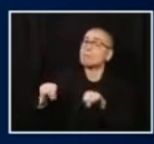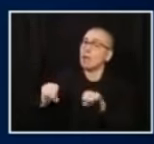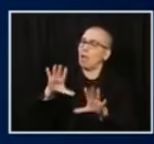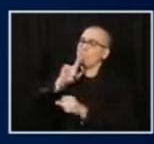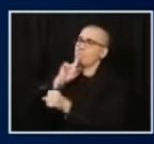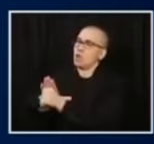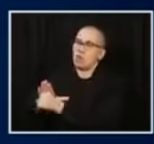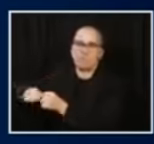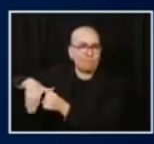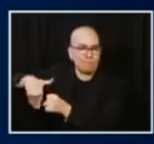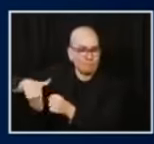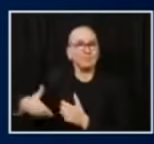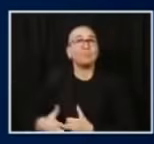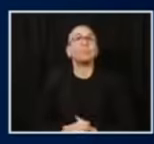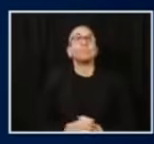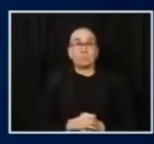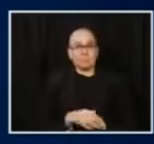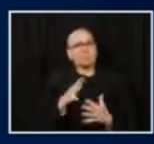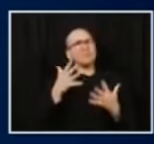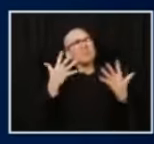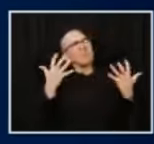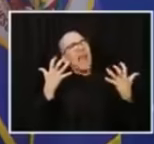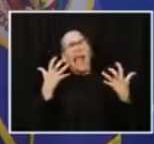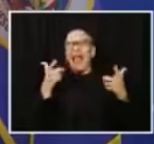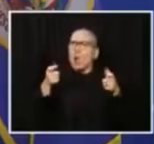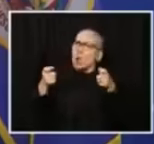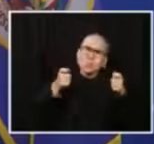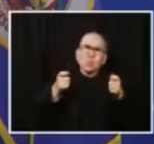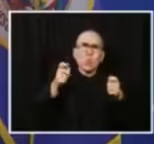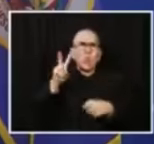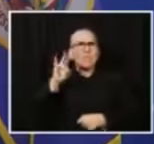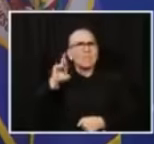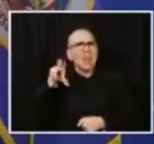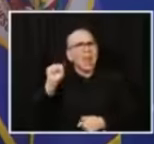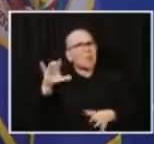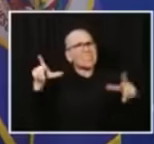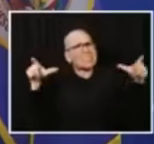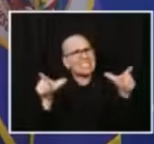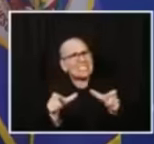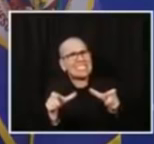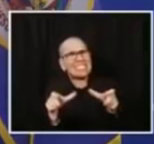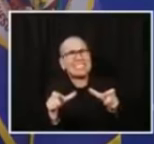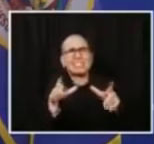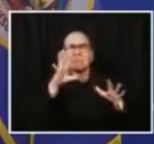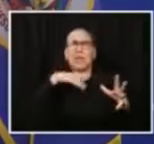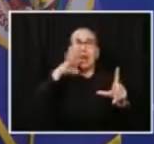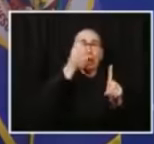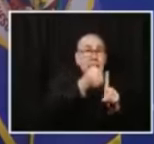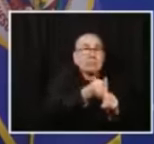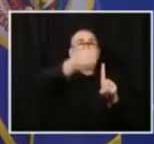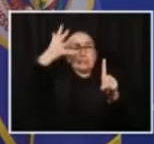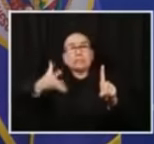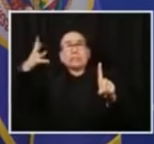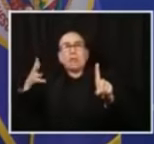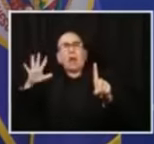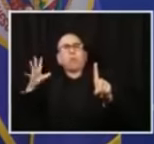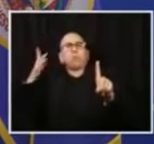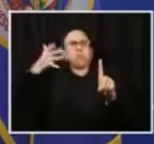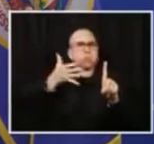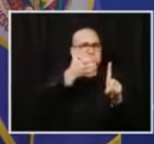are critical. I'm not going to go into it. I may go at the end. My healthcare folks are really great about sending me professional